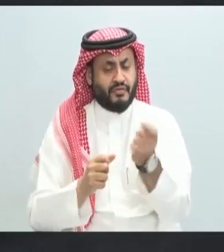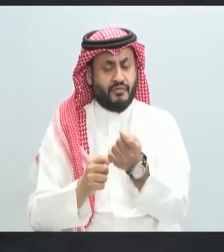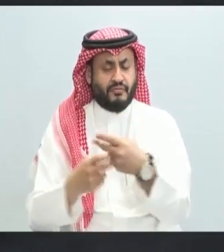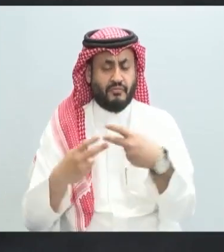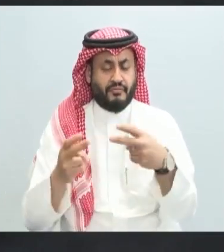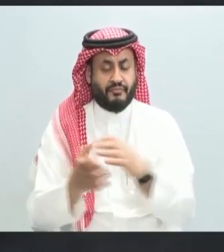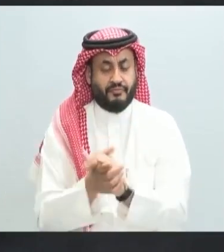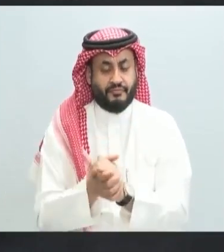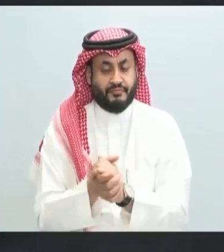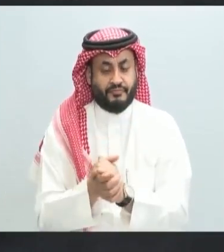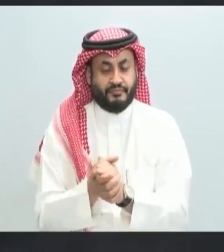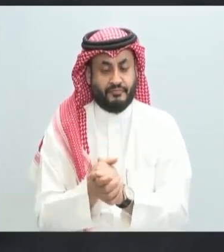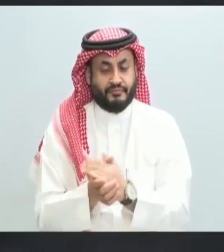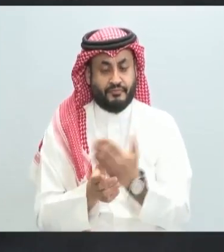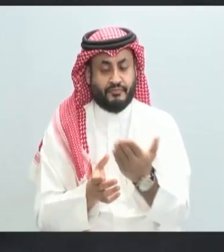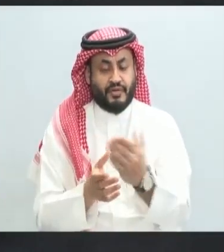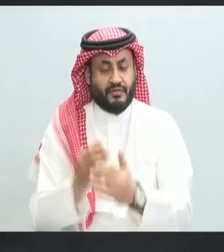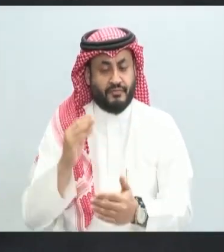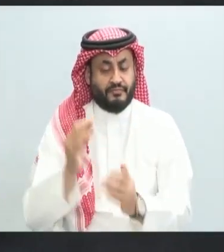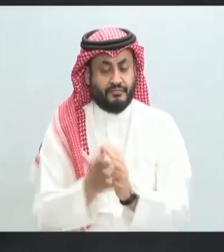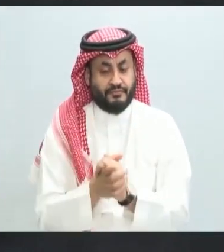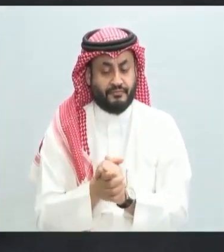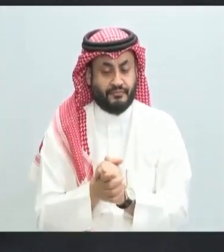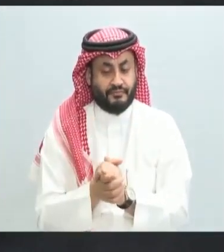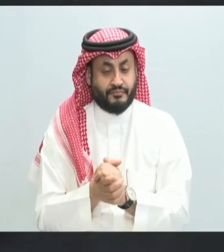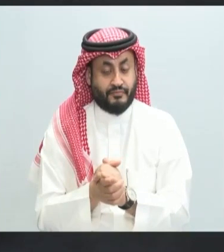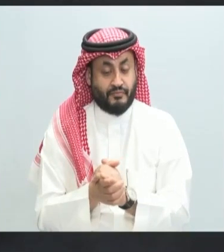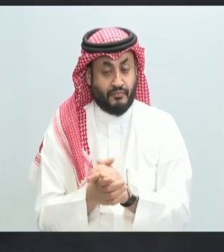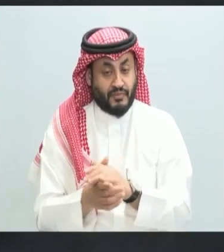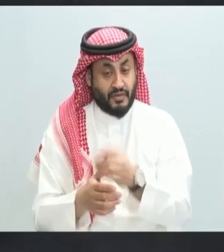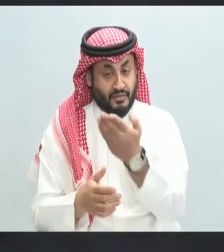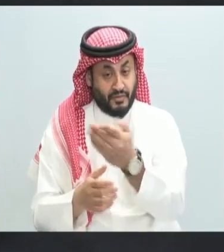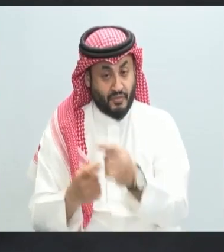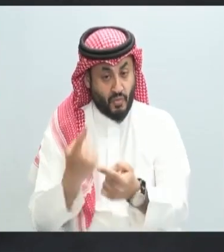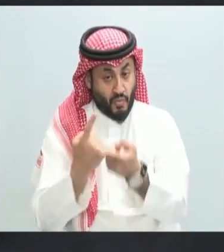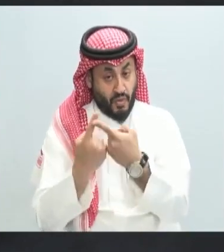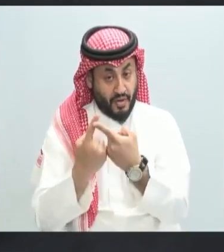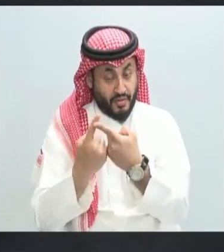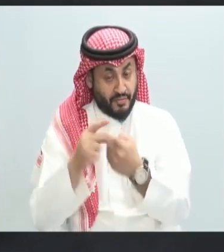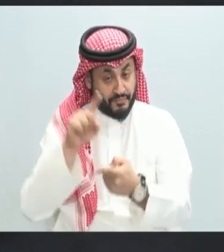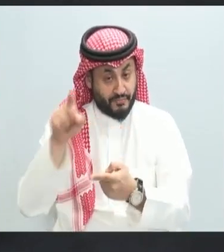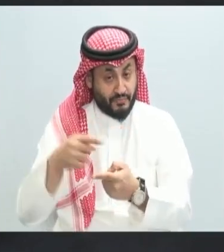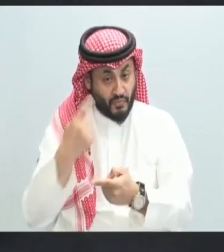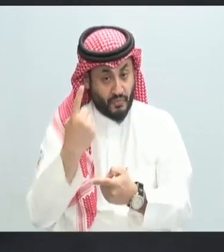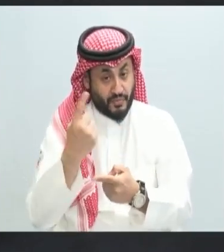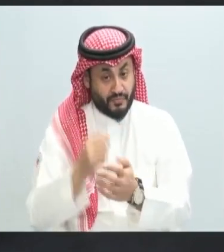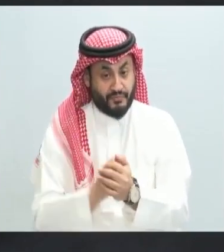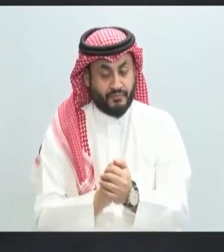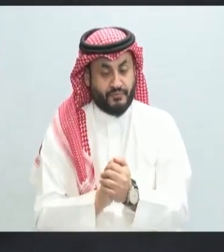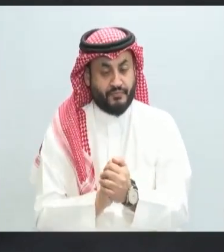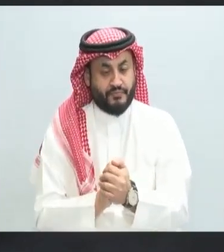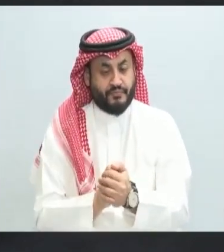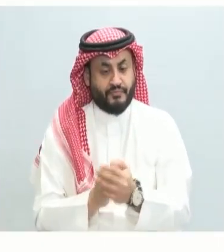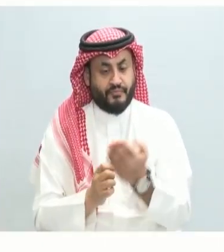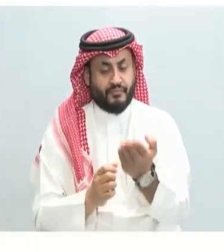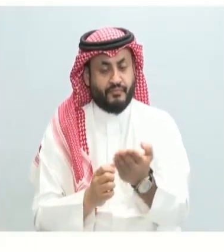this? Is a question where we ask about only one thing. And we start our answer